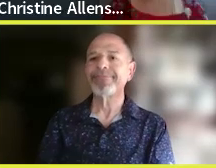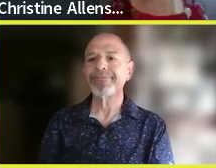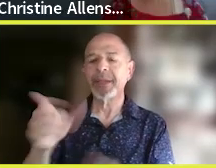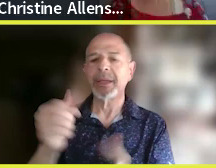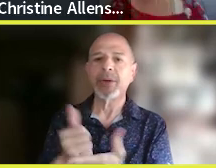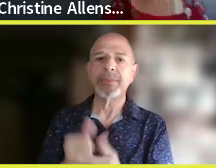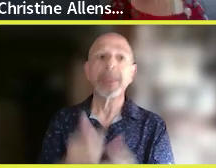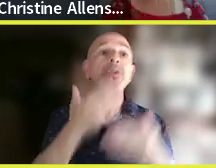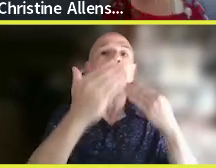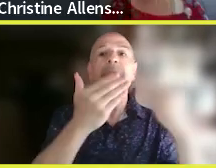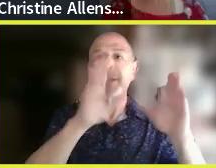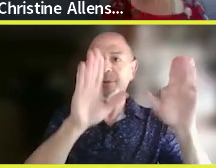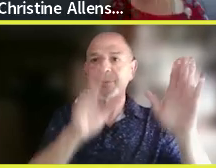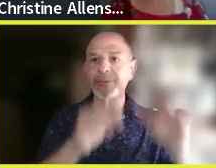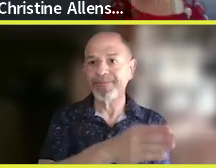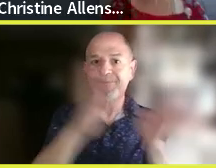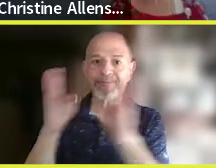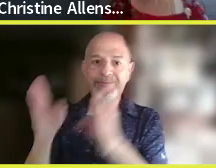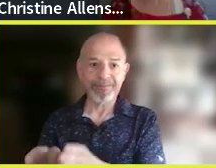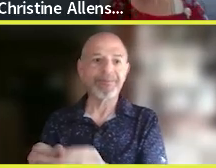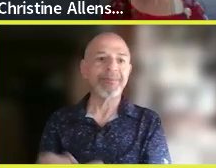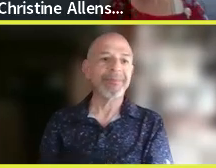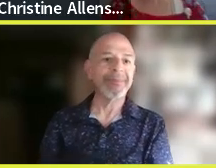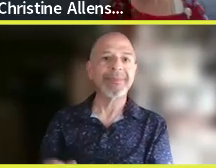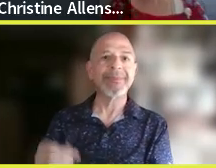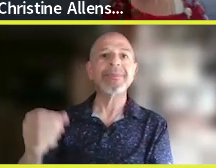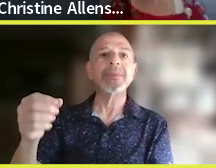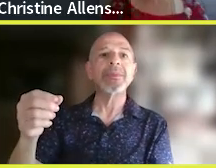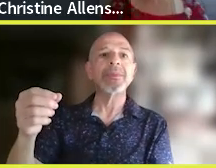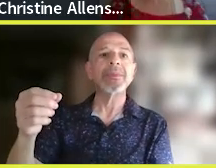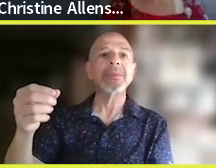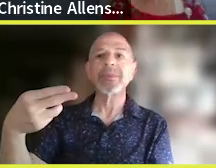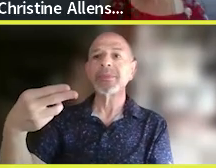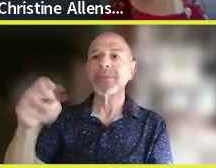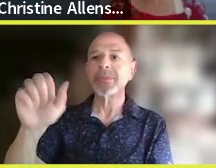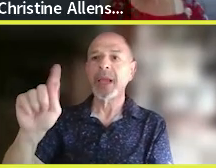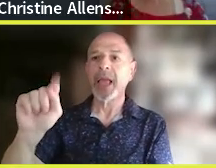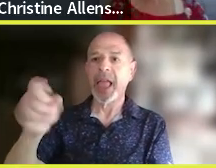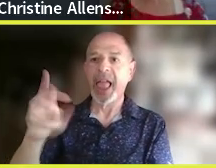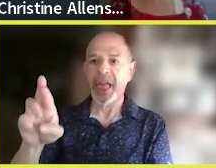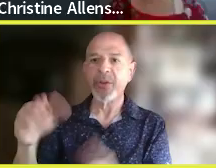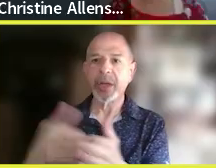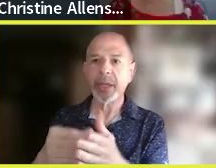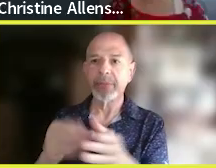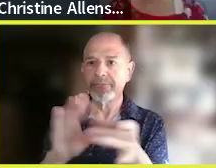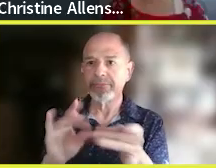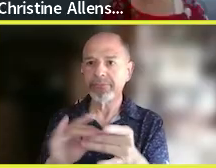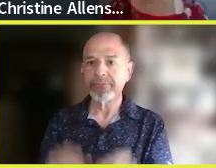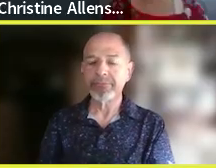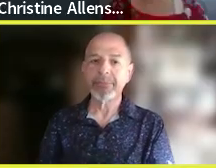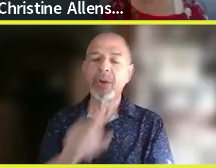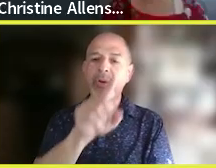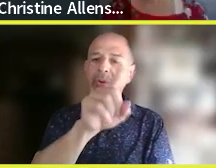You deserve every bit of it and more, Sue. You really do. I mean, and I feel like you were a mentor to me. That's probably